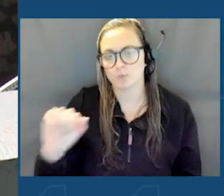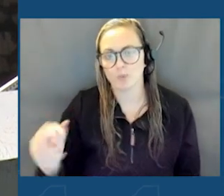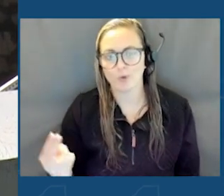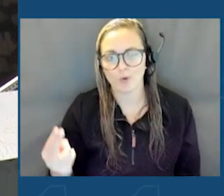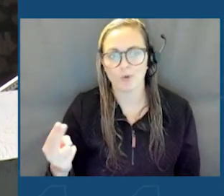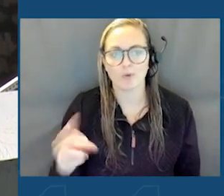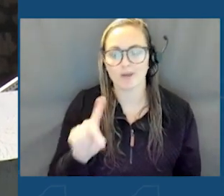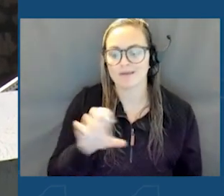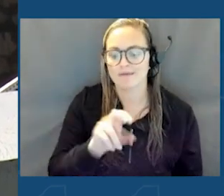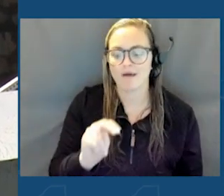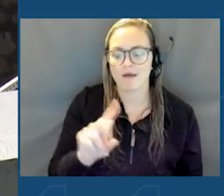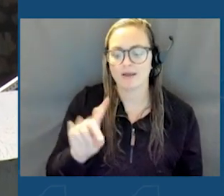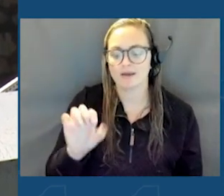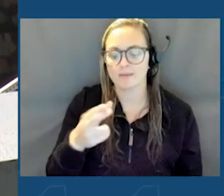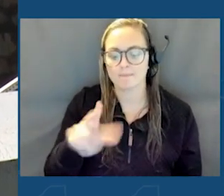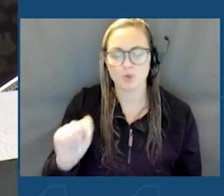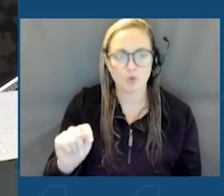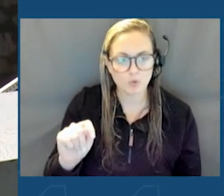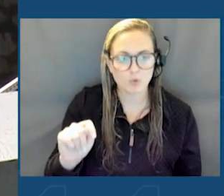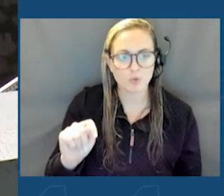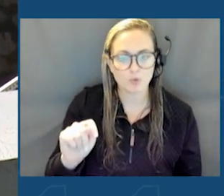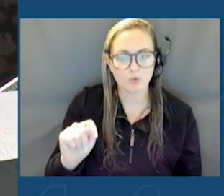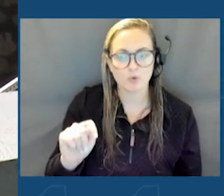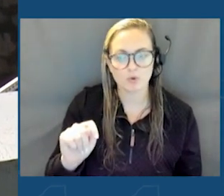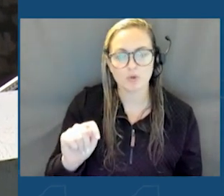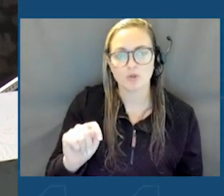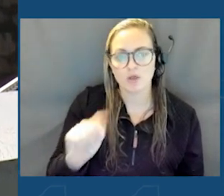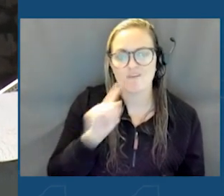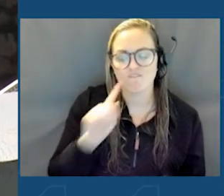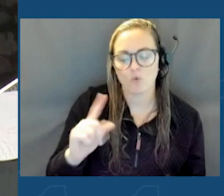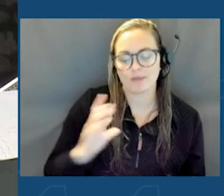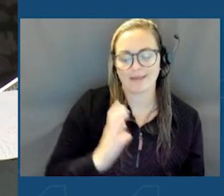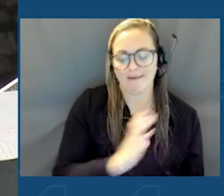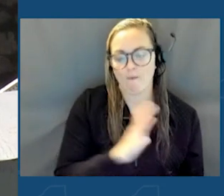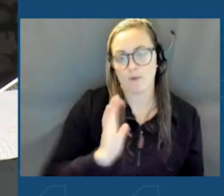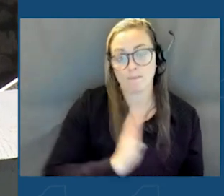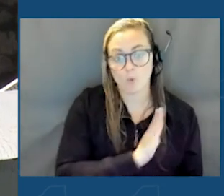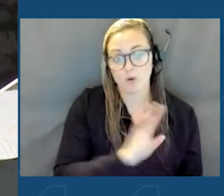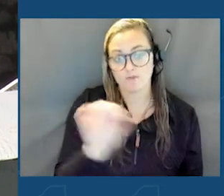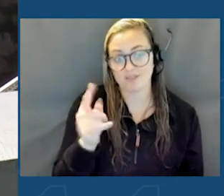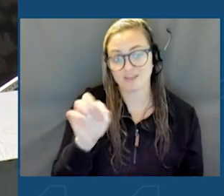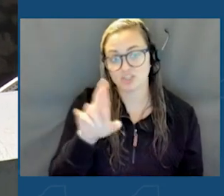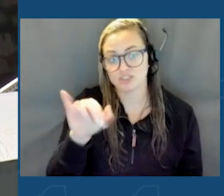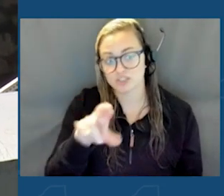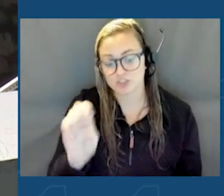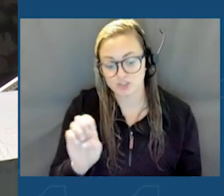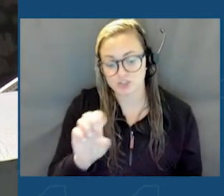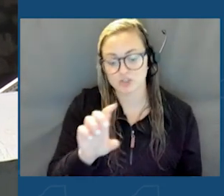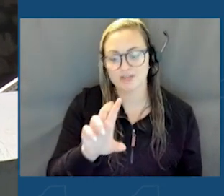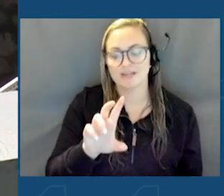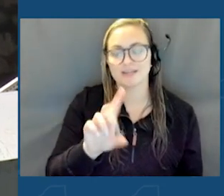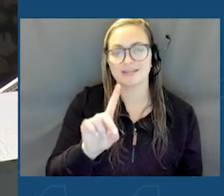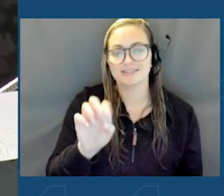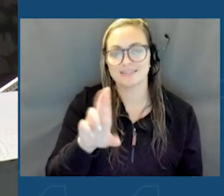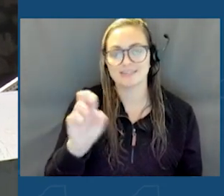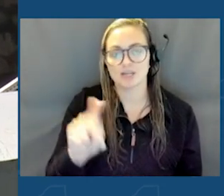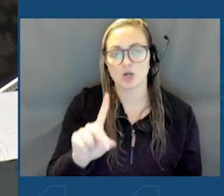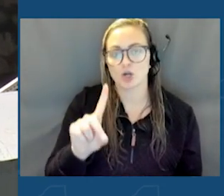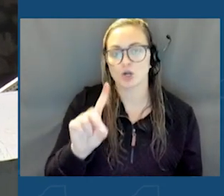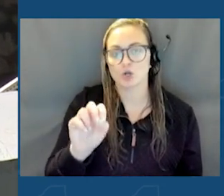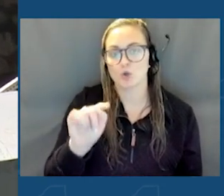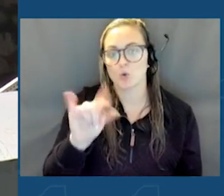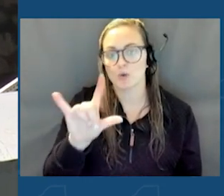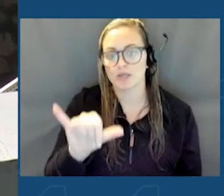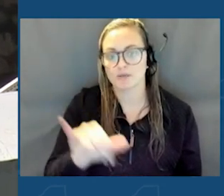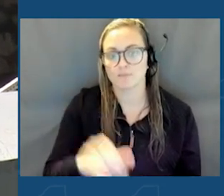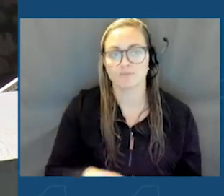Dubuque, Chairman of Franklin County Board of Legislature, Derek Doty, Town of North Elba Supervisor,